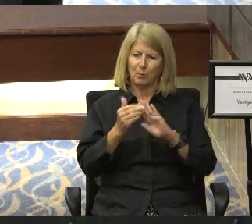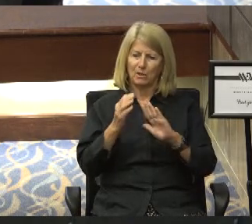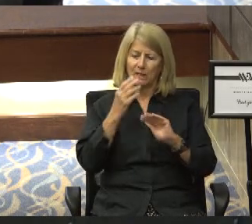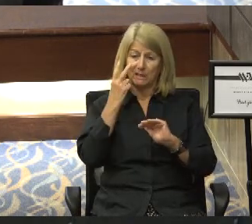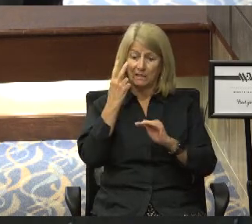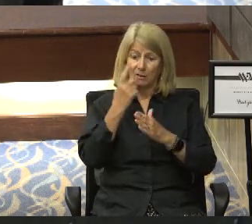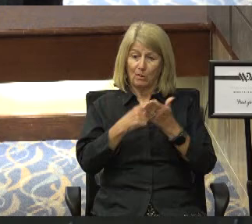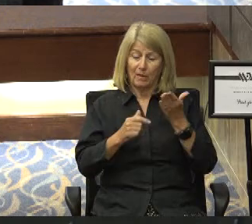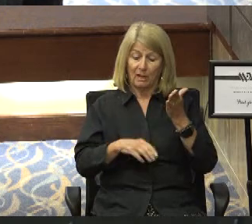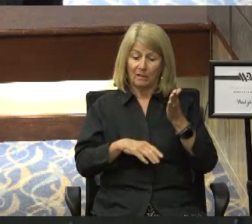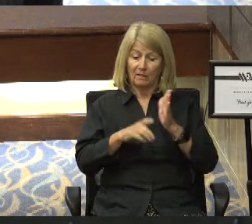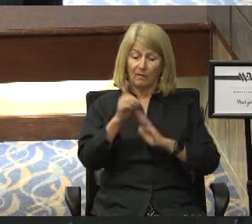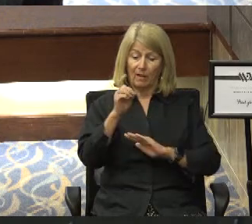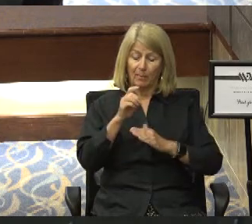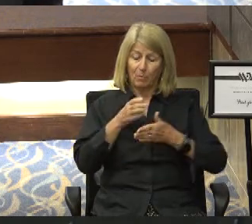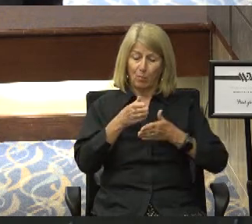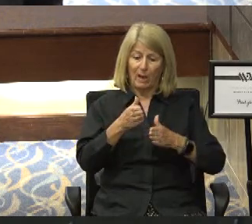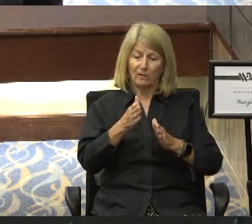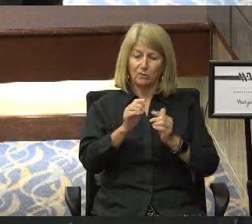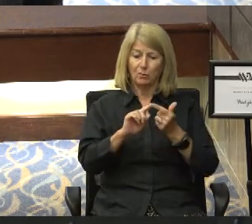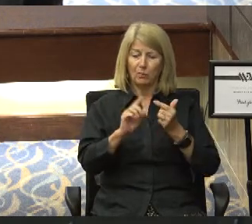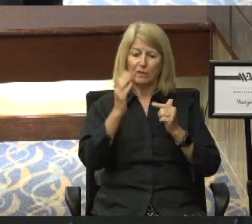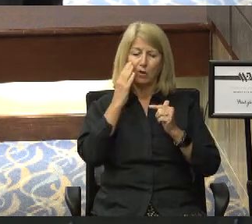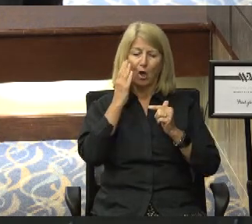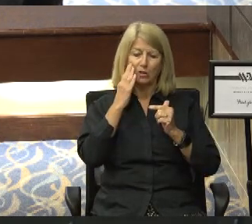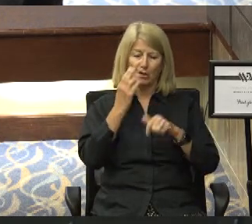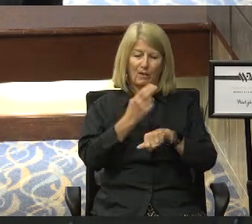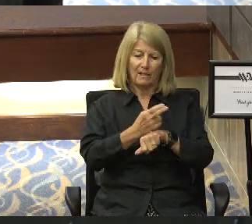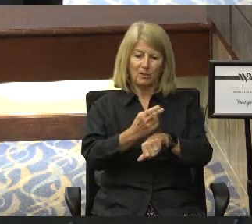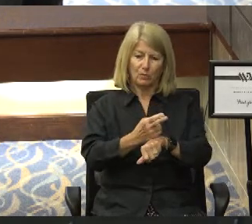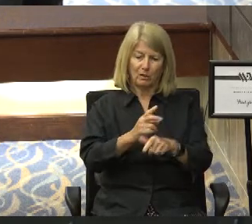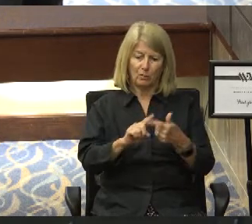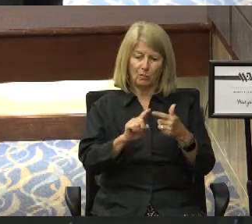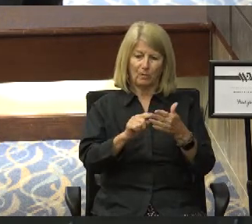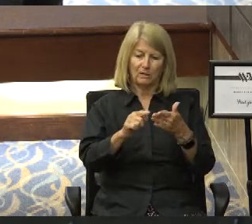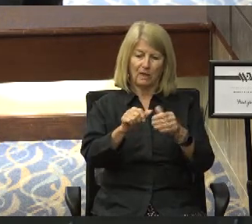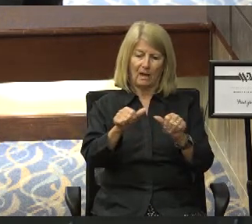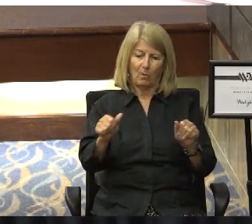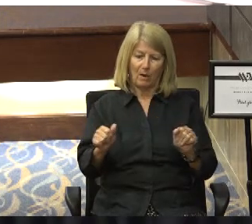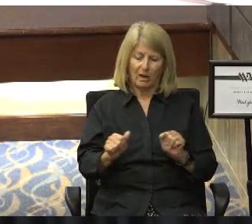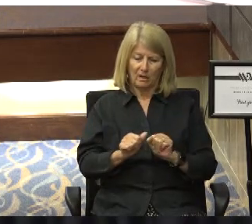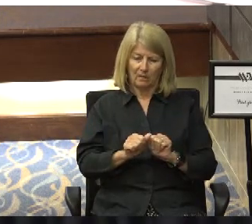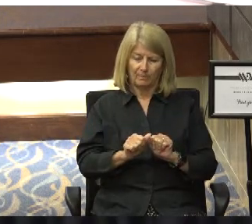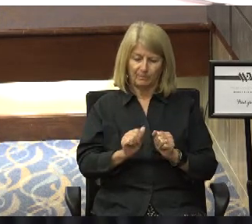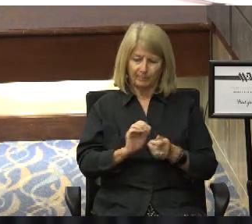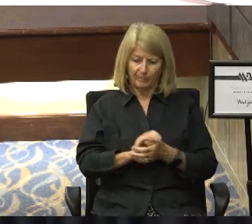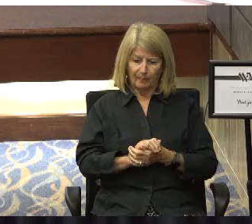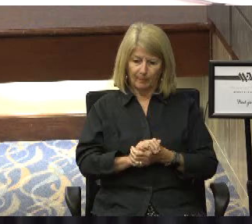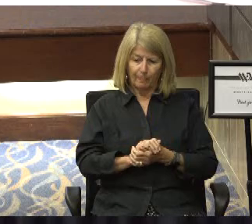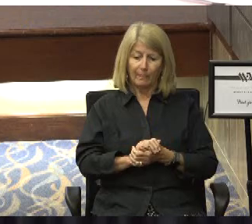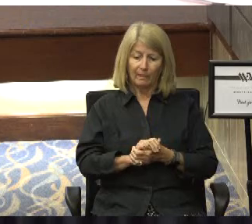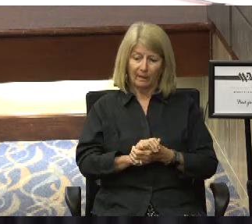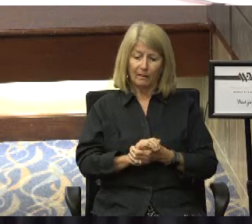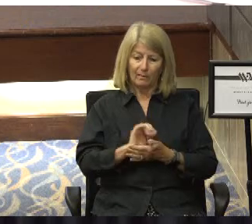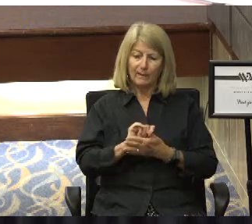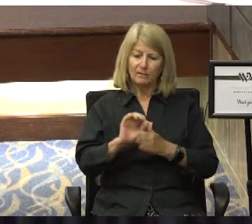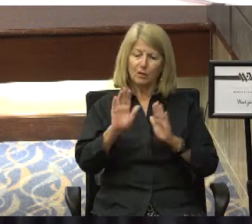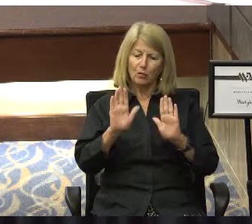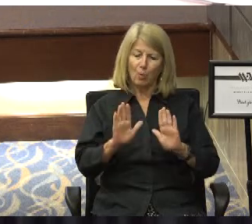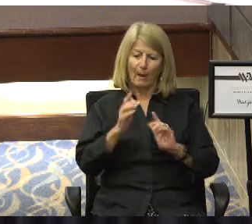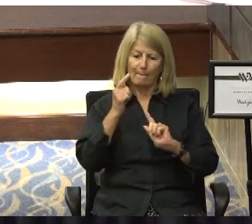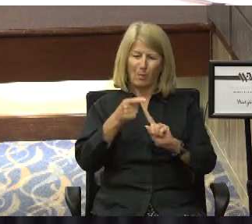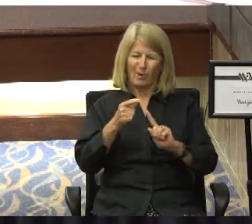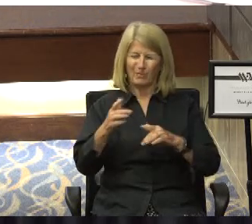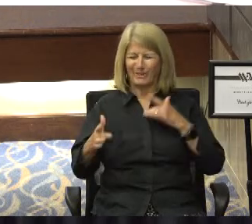in terms of ways to acknowledge the history of this area within the development. And I think that's a great point, and we're